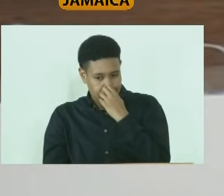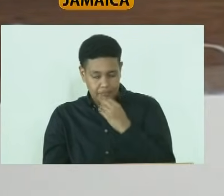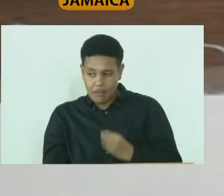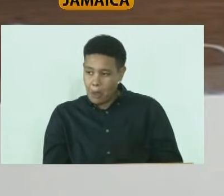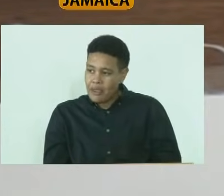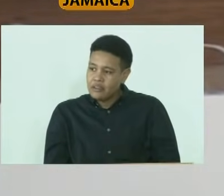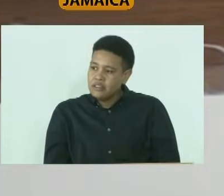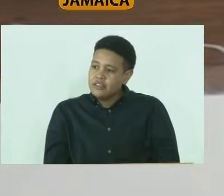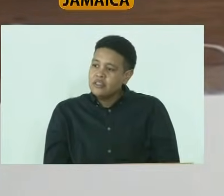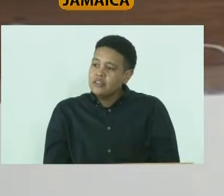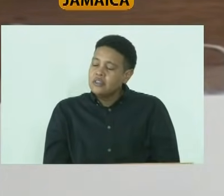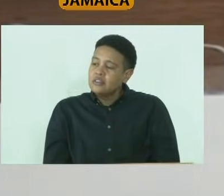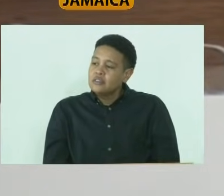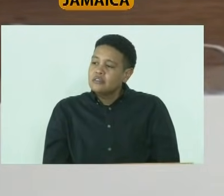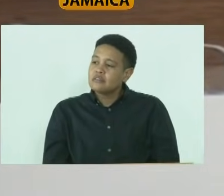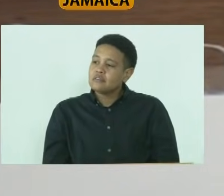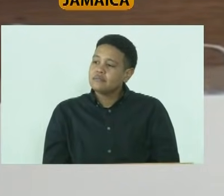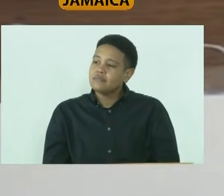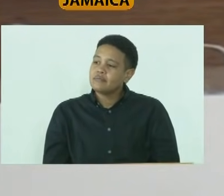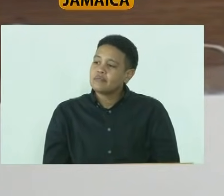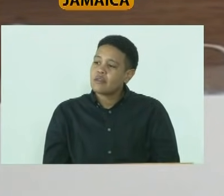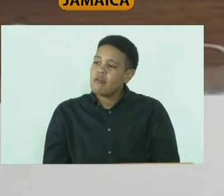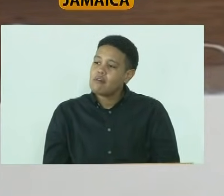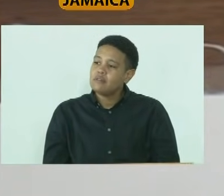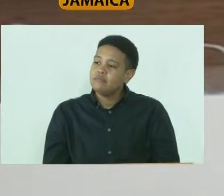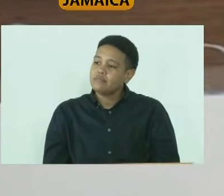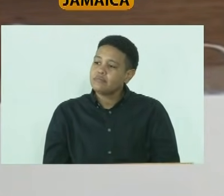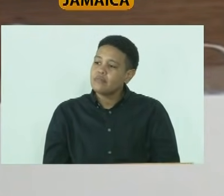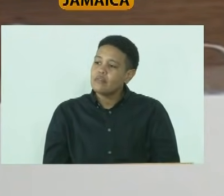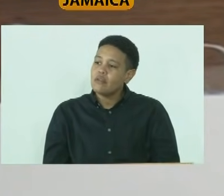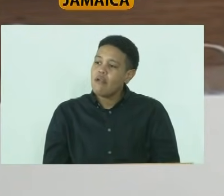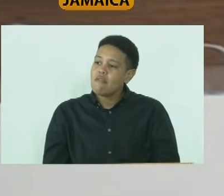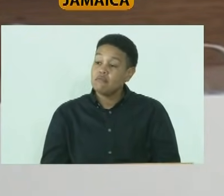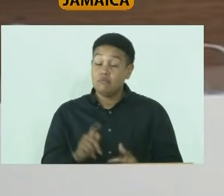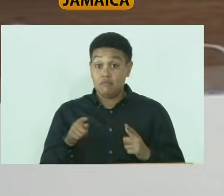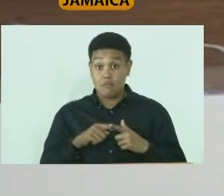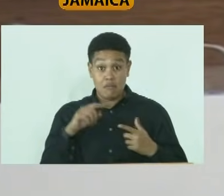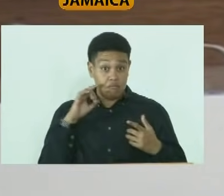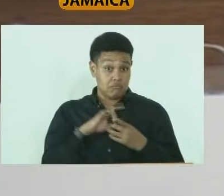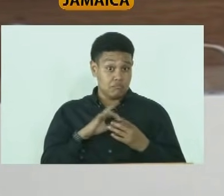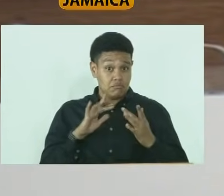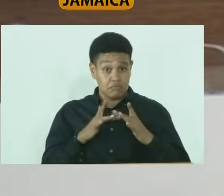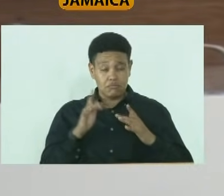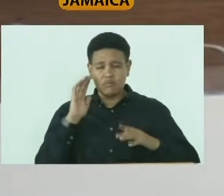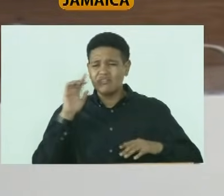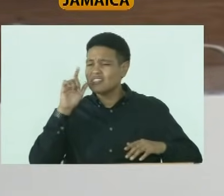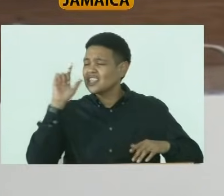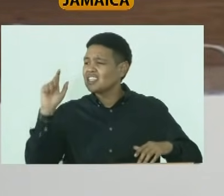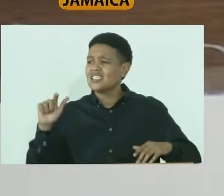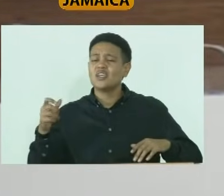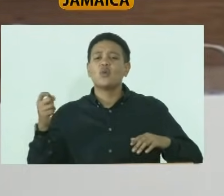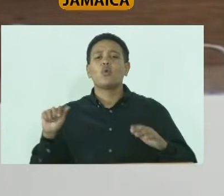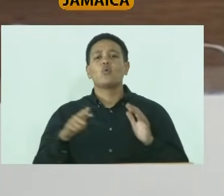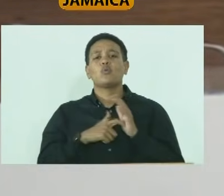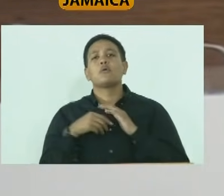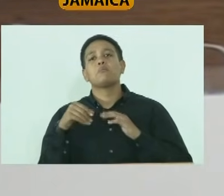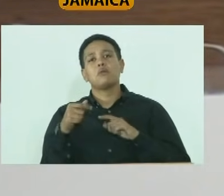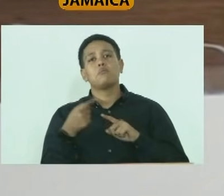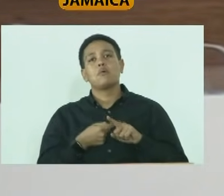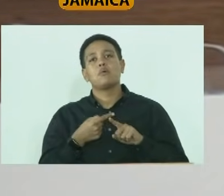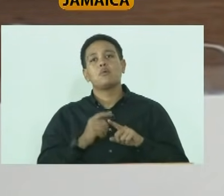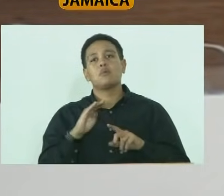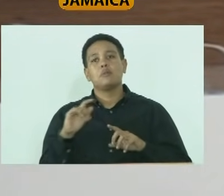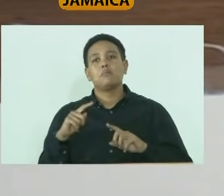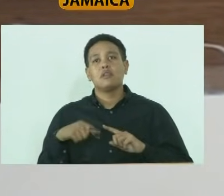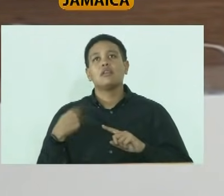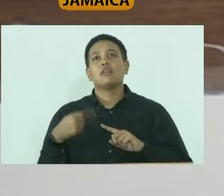Once connected, Madam Speaker, these schools will no longer need or be required to pay a monthly recurring